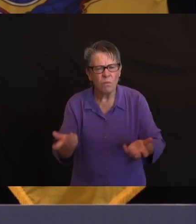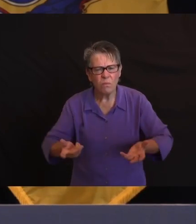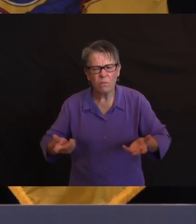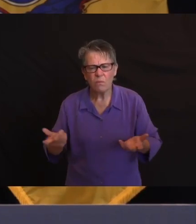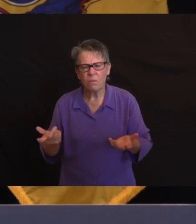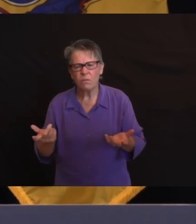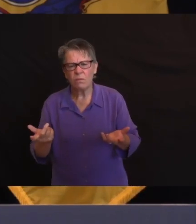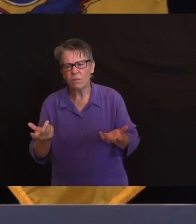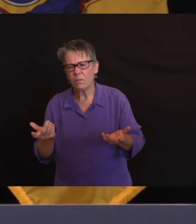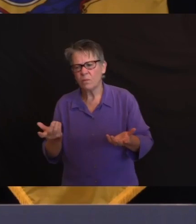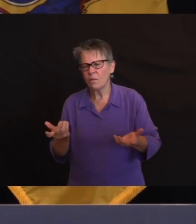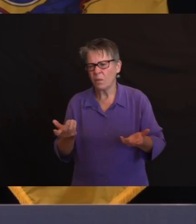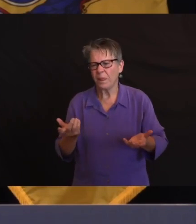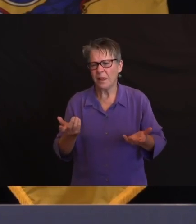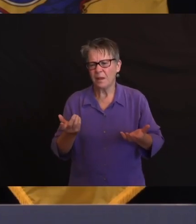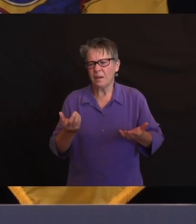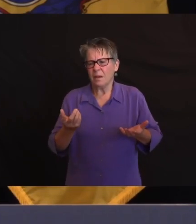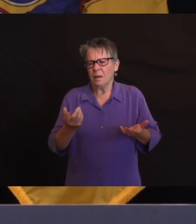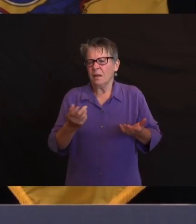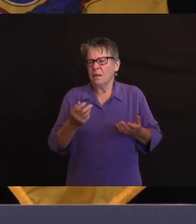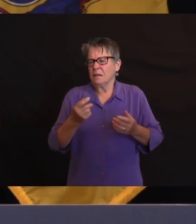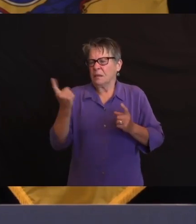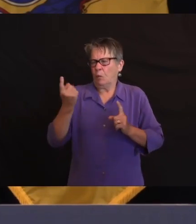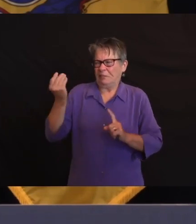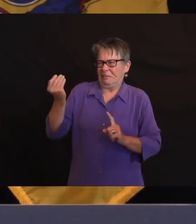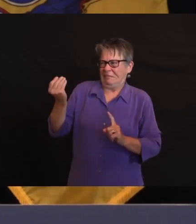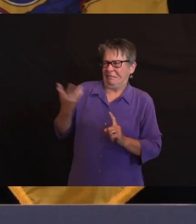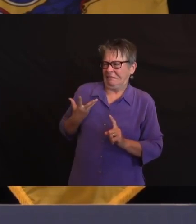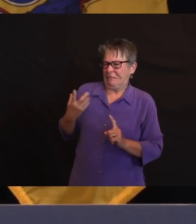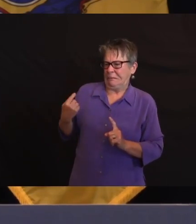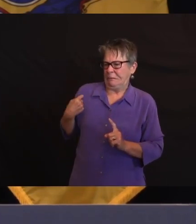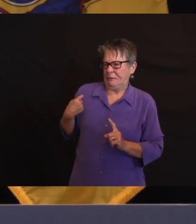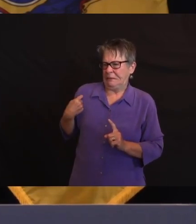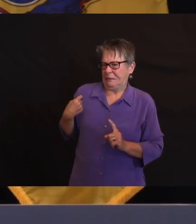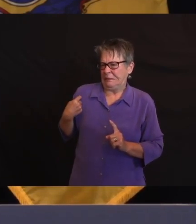Number one, it's part of a legal proceeding, so therefore I